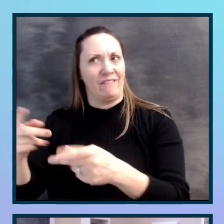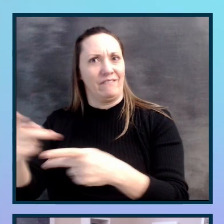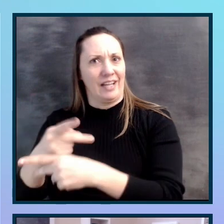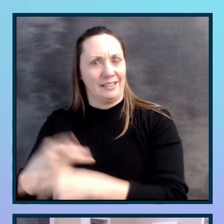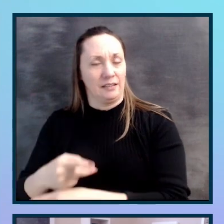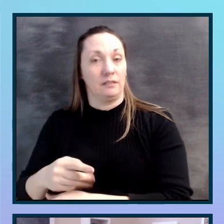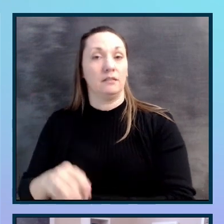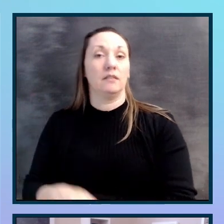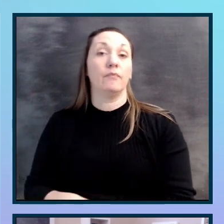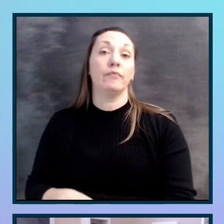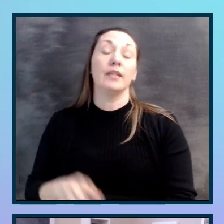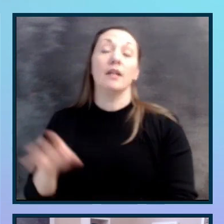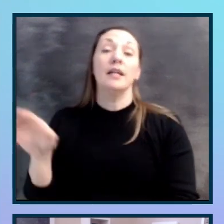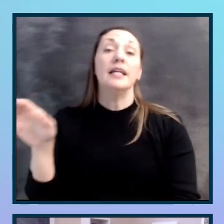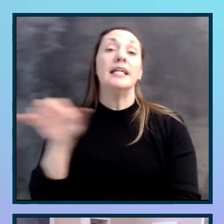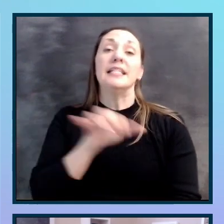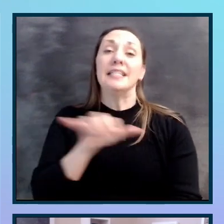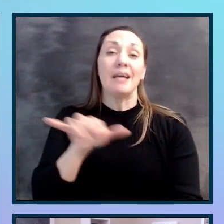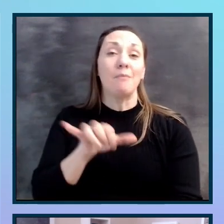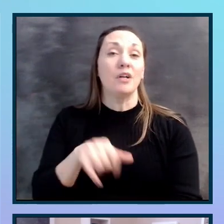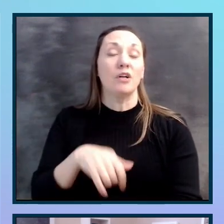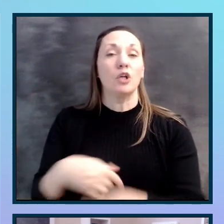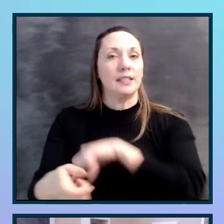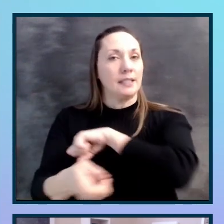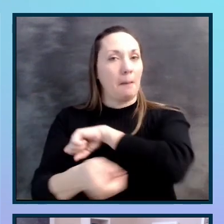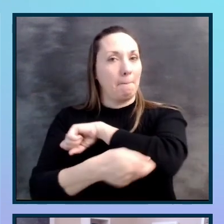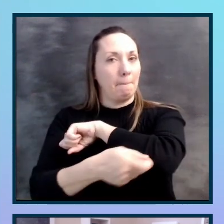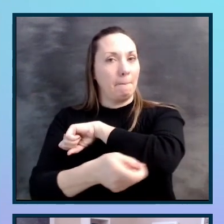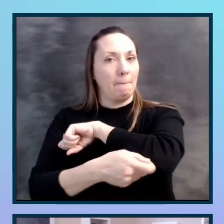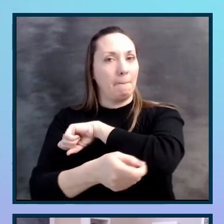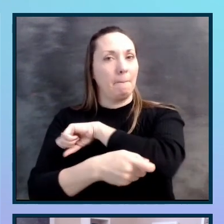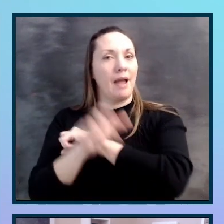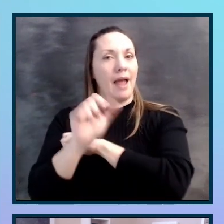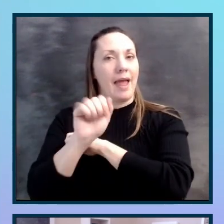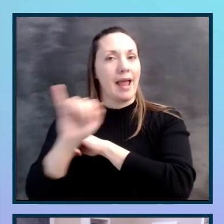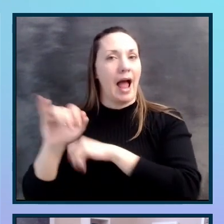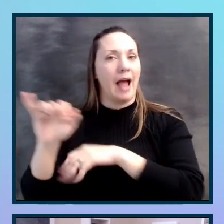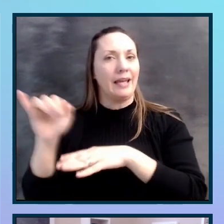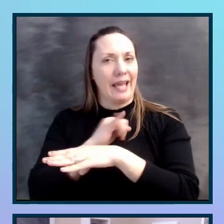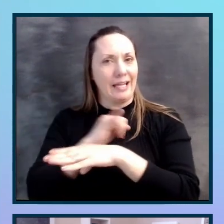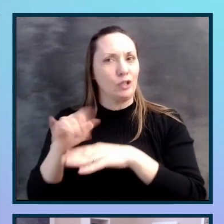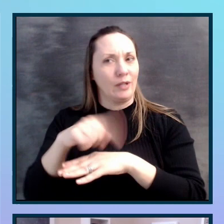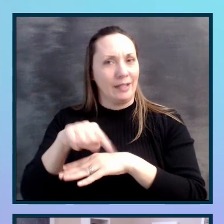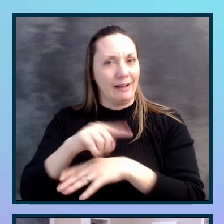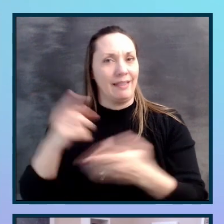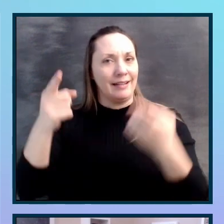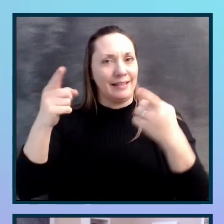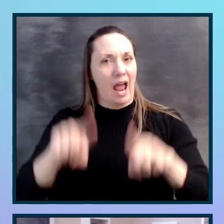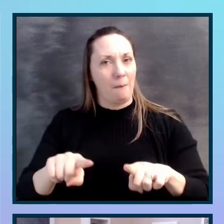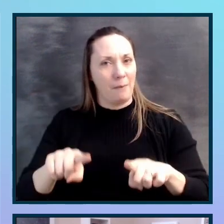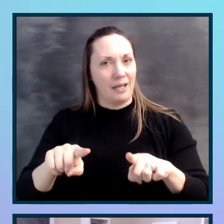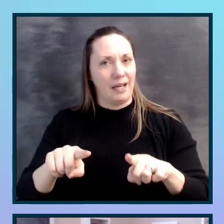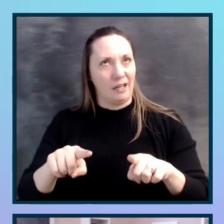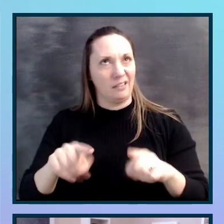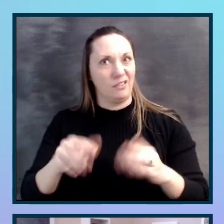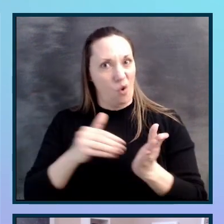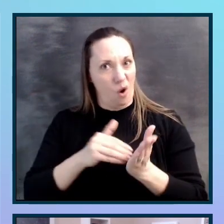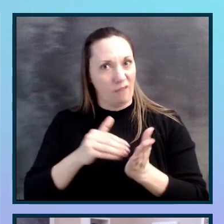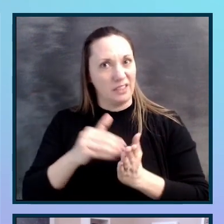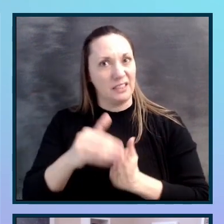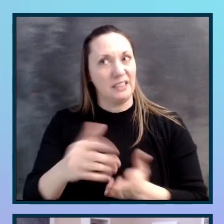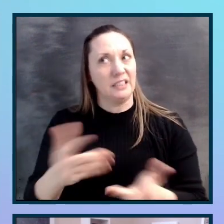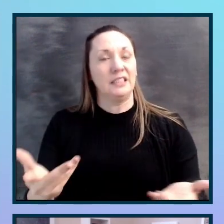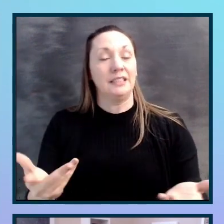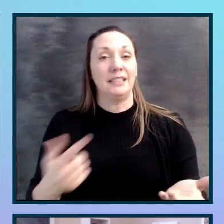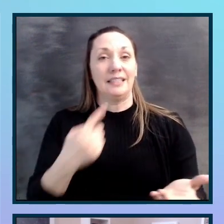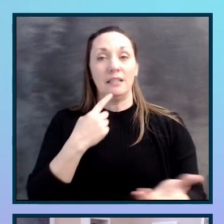Similarly, there is a temptation in the AI industry that is happening a great deal, which is to say that